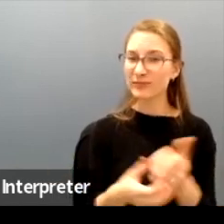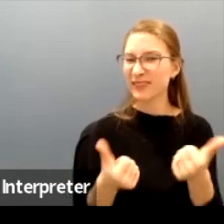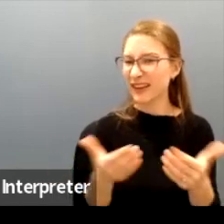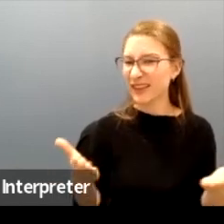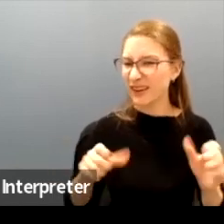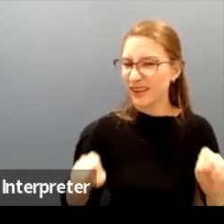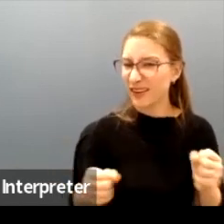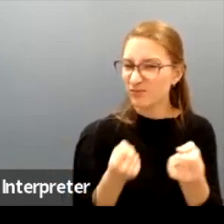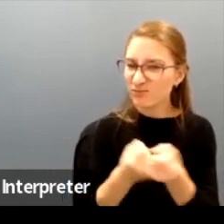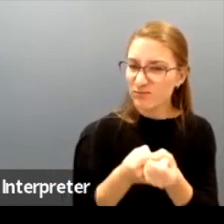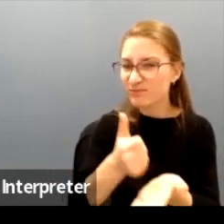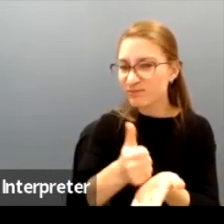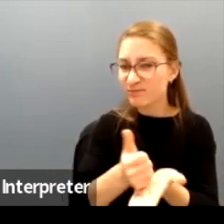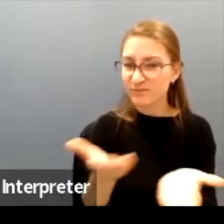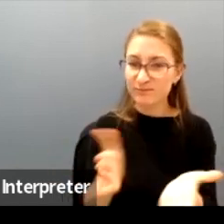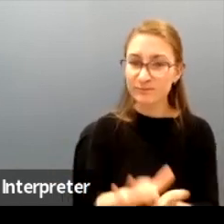with?